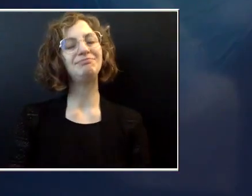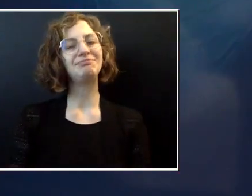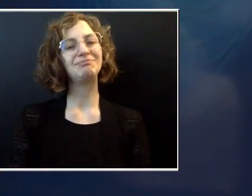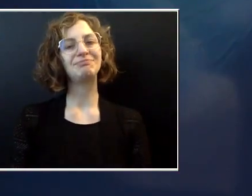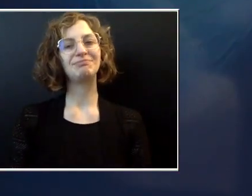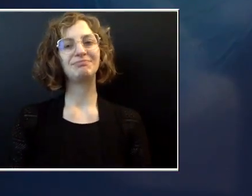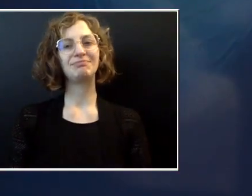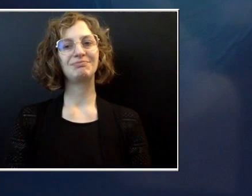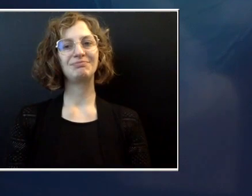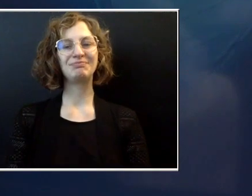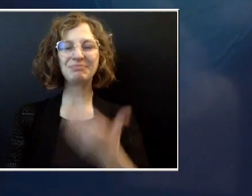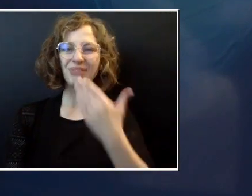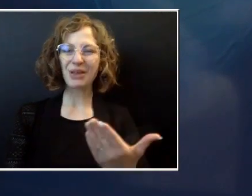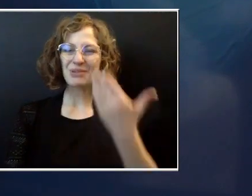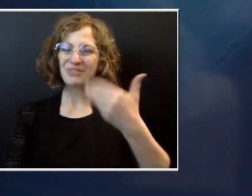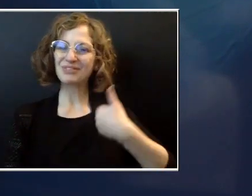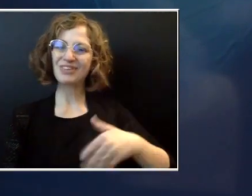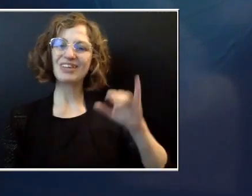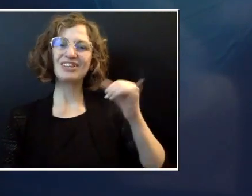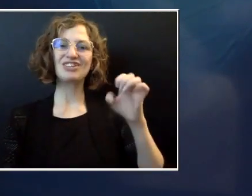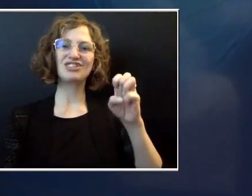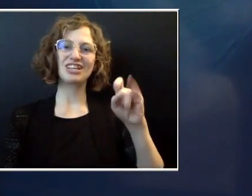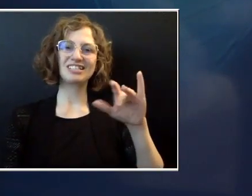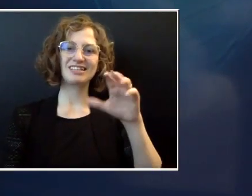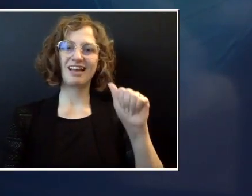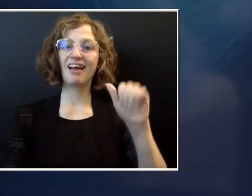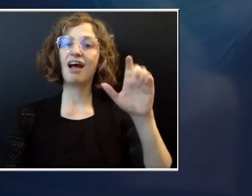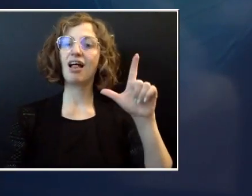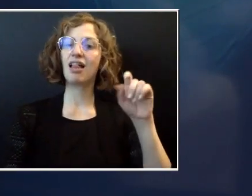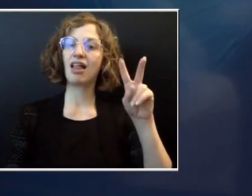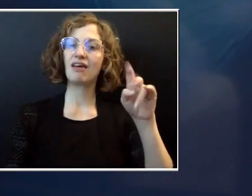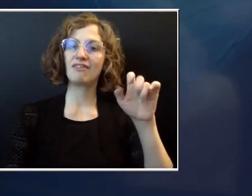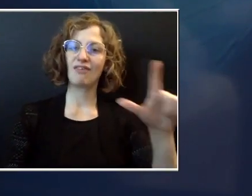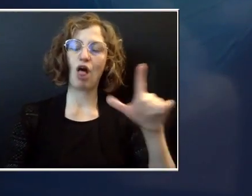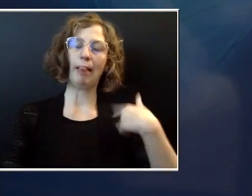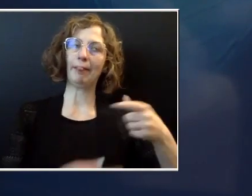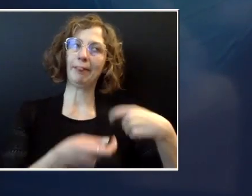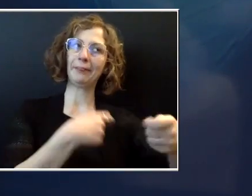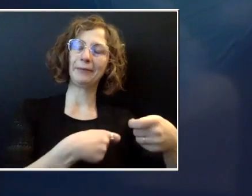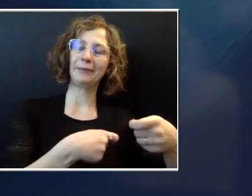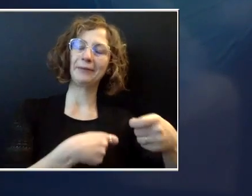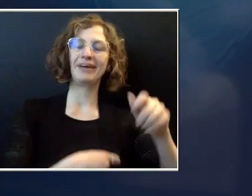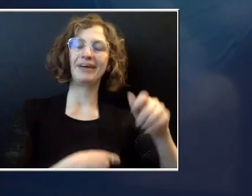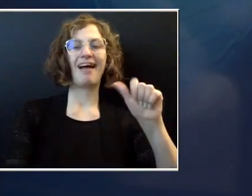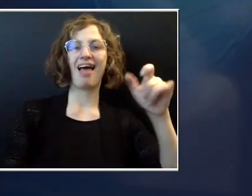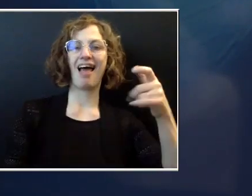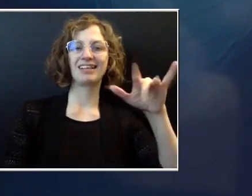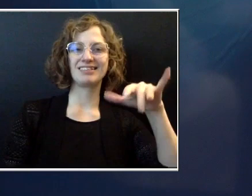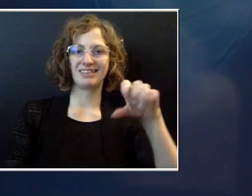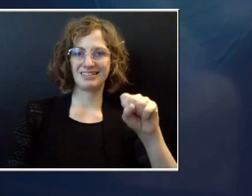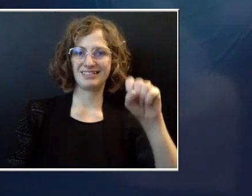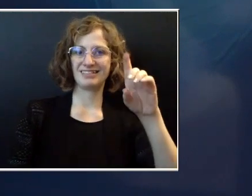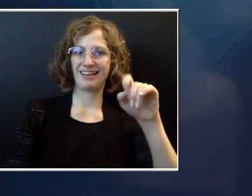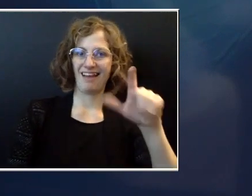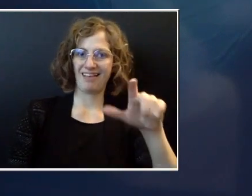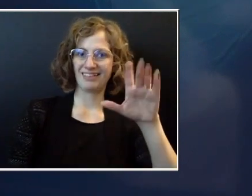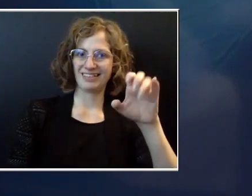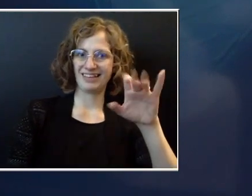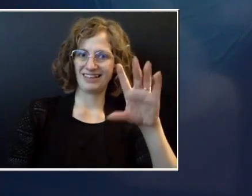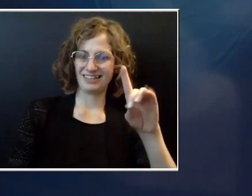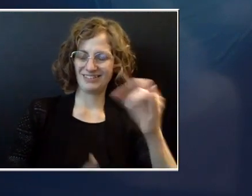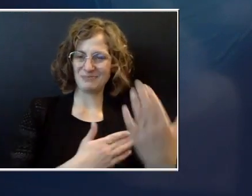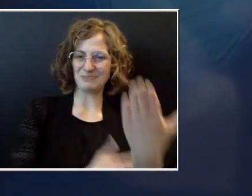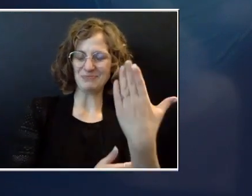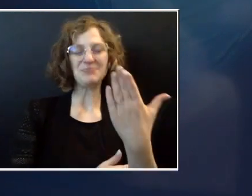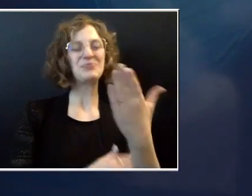Good morning, I'm Jessica Lovell in for Alexis Del Cid this morning. Welcome back to All Things Heart. When Marque Ann Barton was